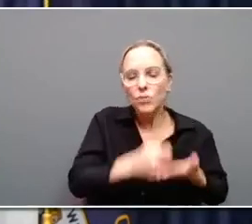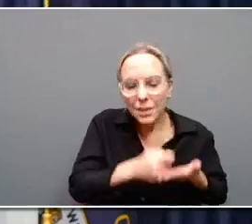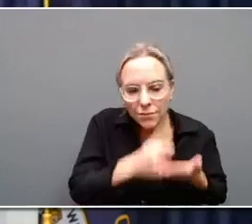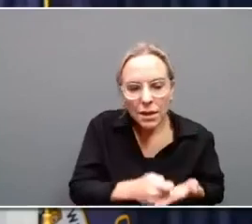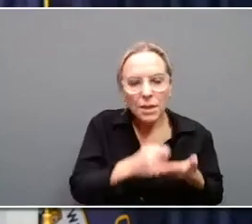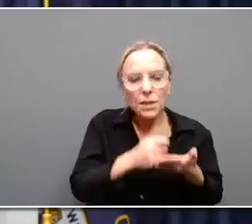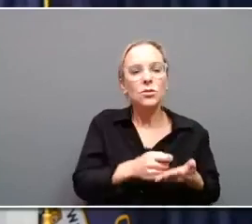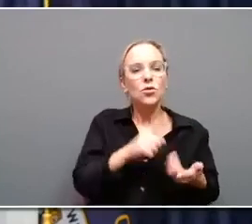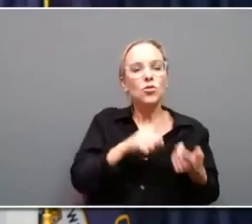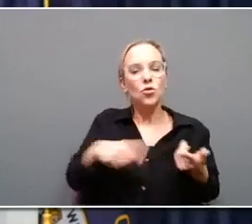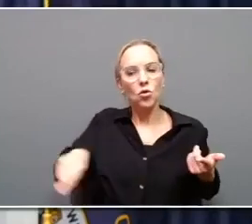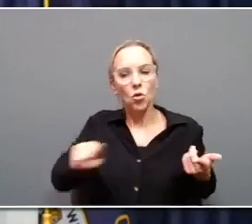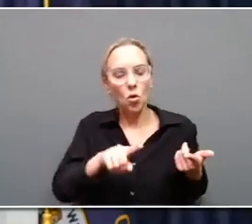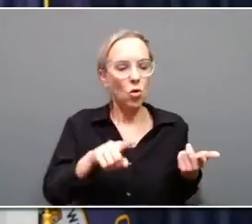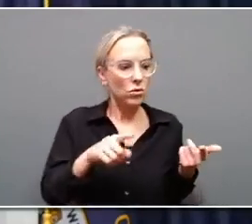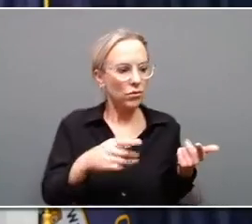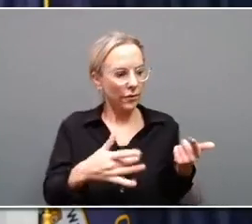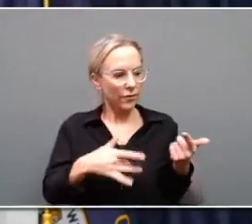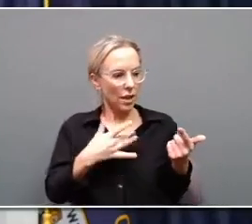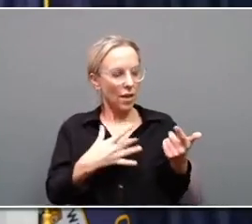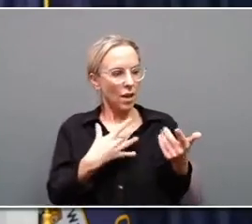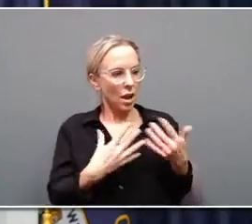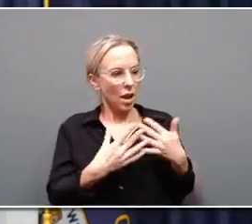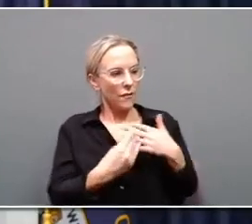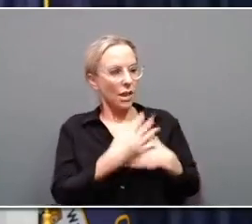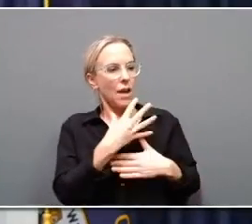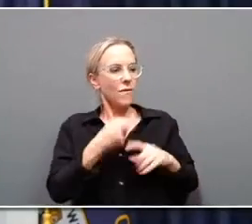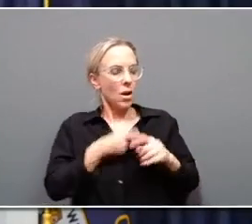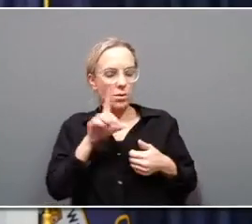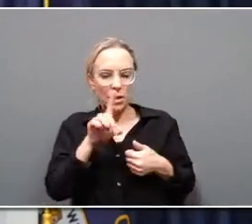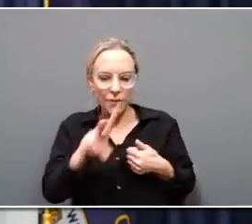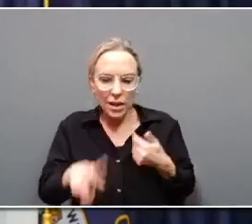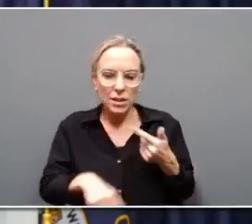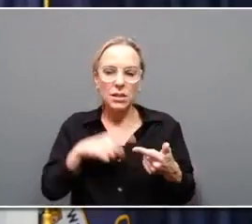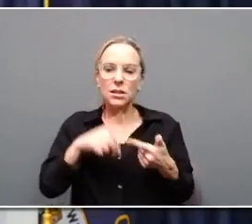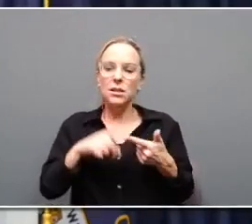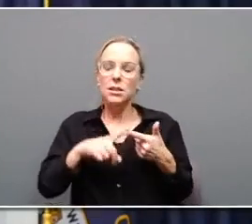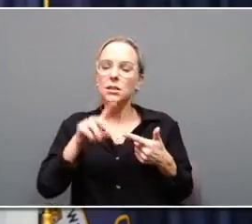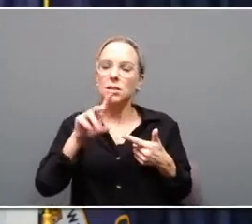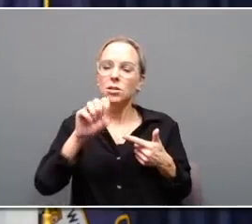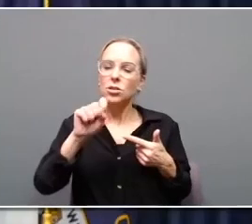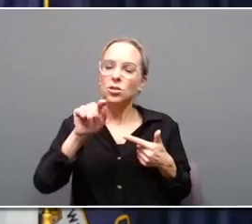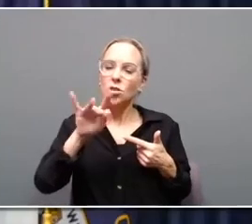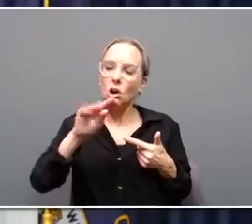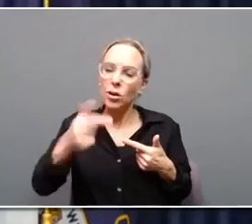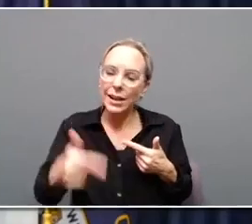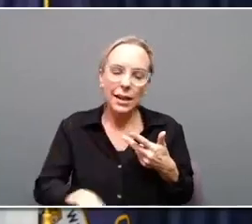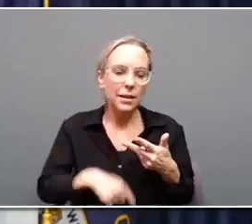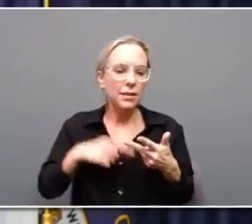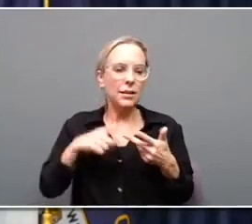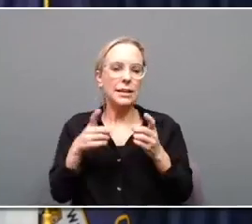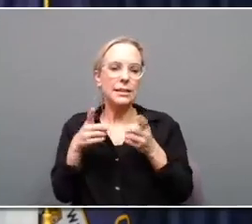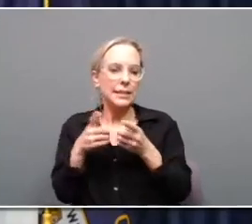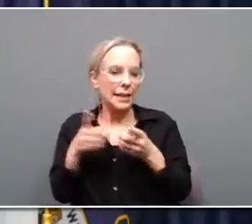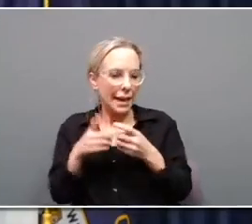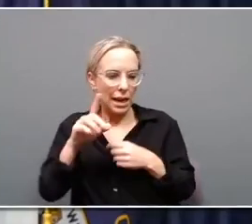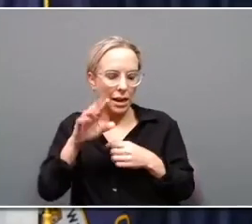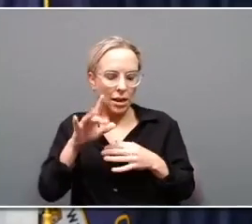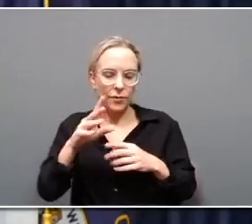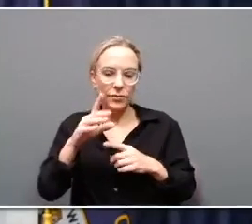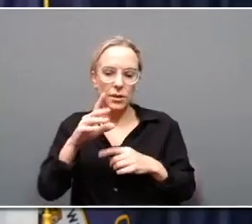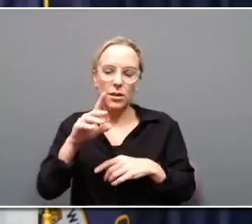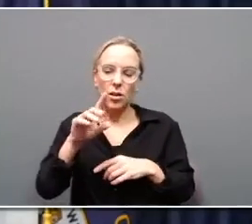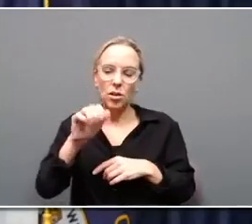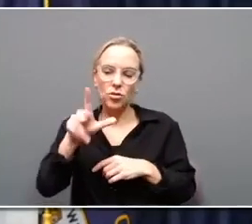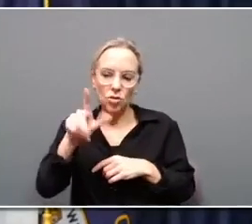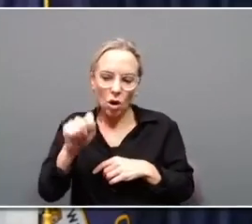violence, dating violence, and stalking, regardless of age. This money is being awarded through the Federal Violence Against